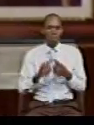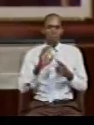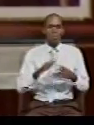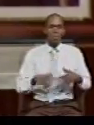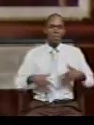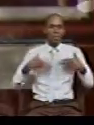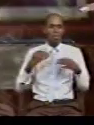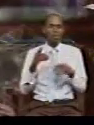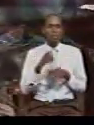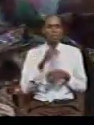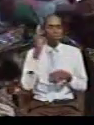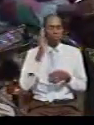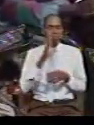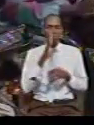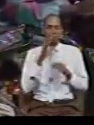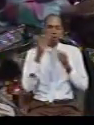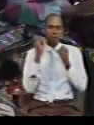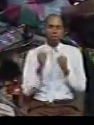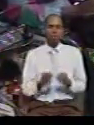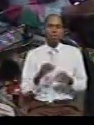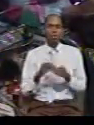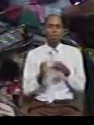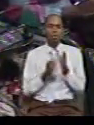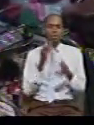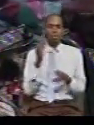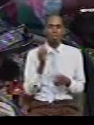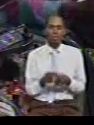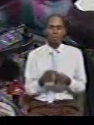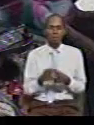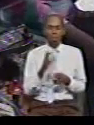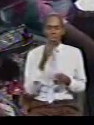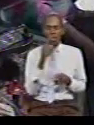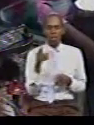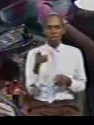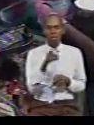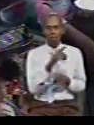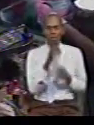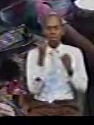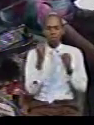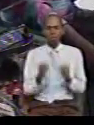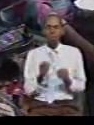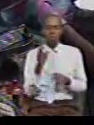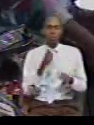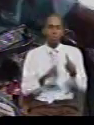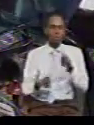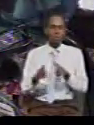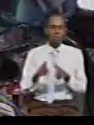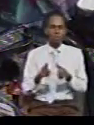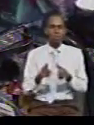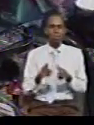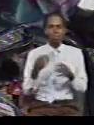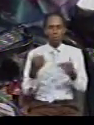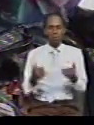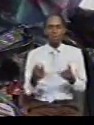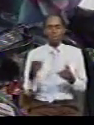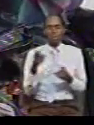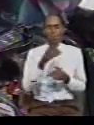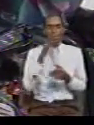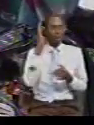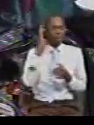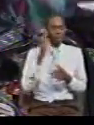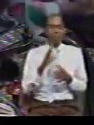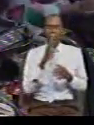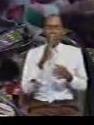strong. Am I talking to any strong person there? You will be strong in